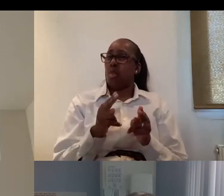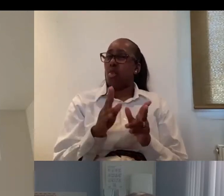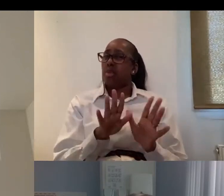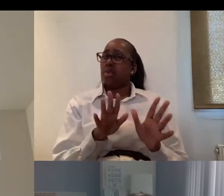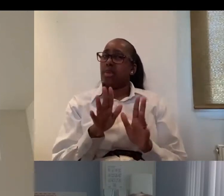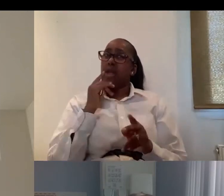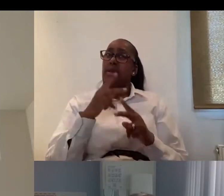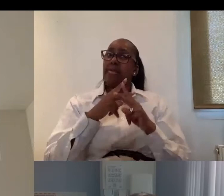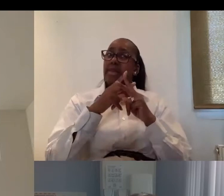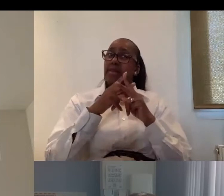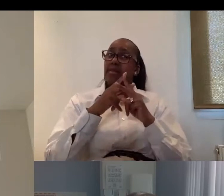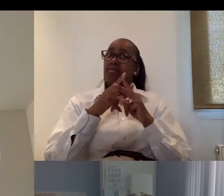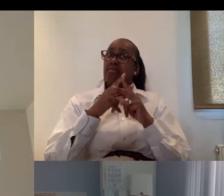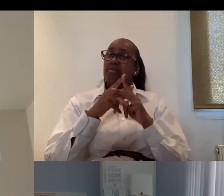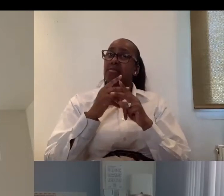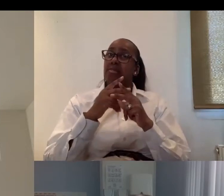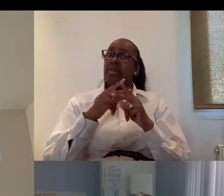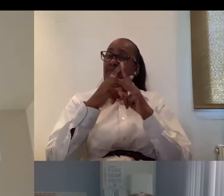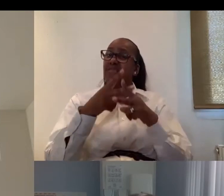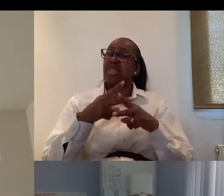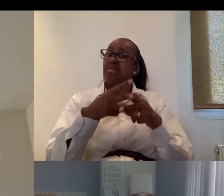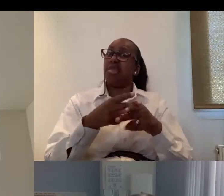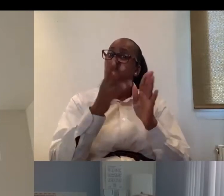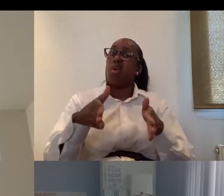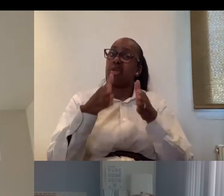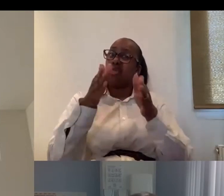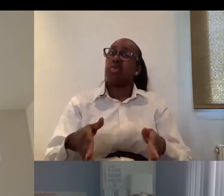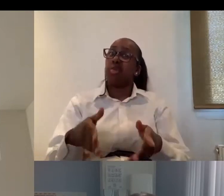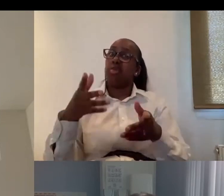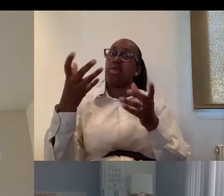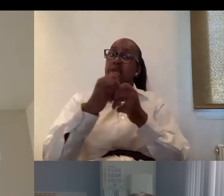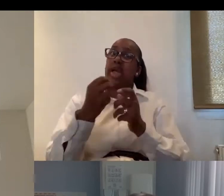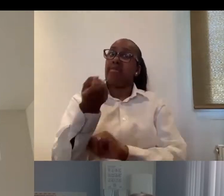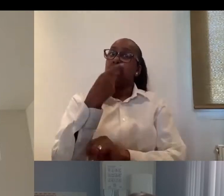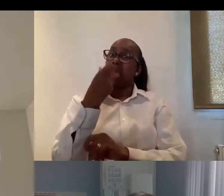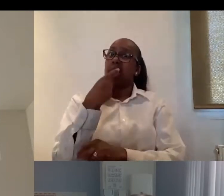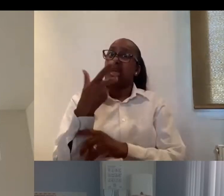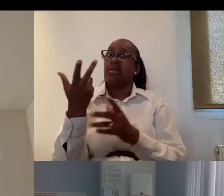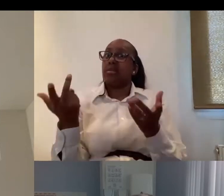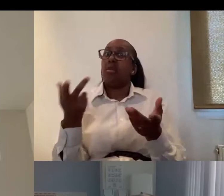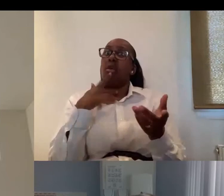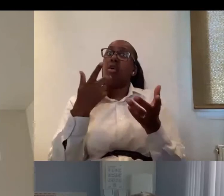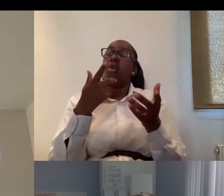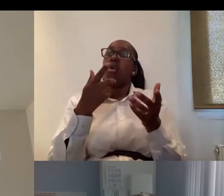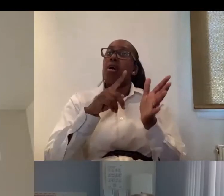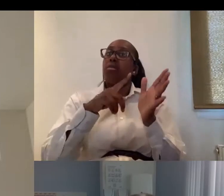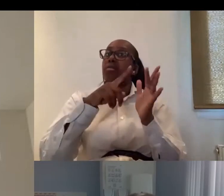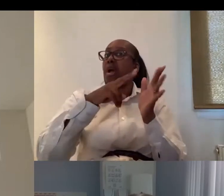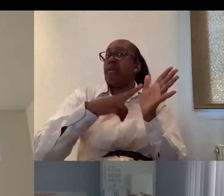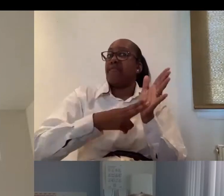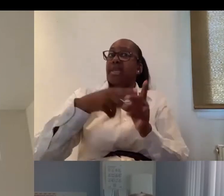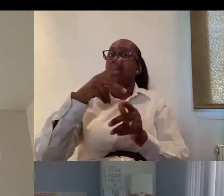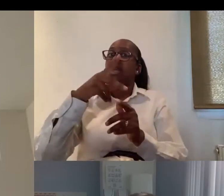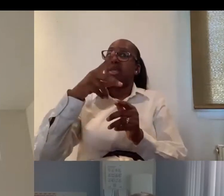be visiting the hospital perhaps every few months to have these immunosuppressants given to you via a drip. And if that's the